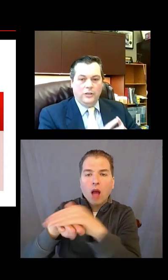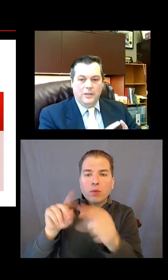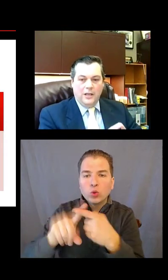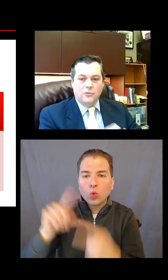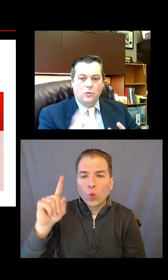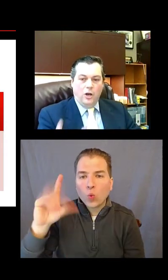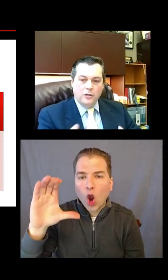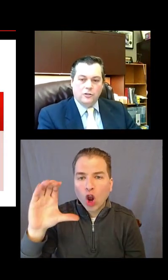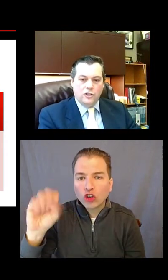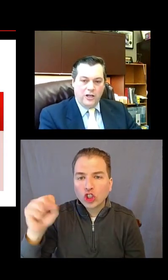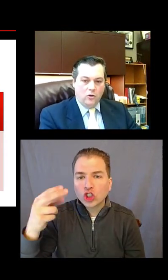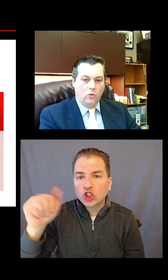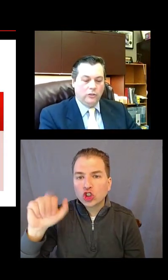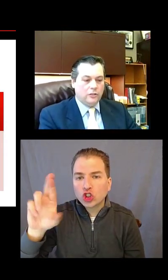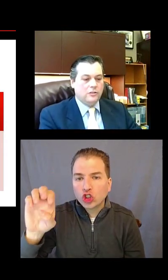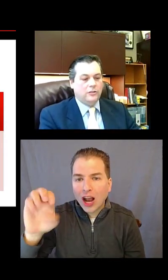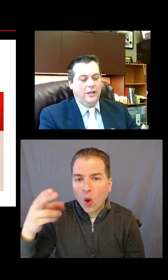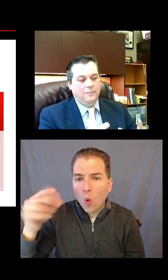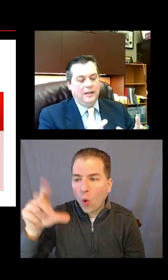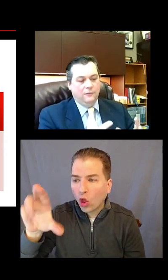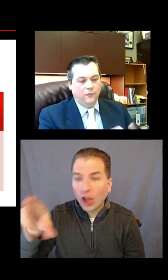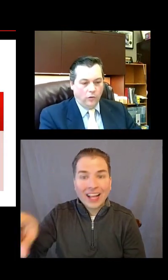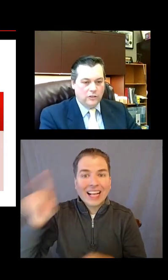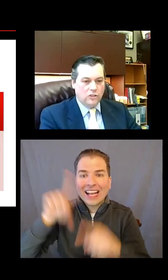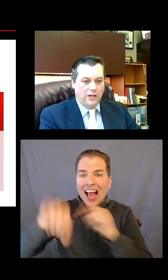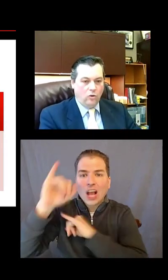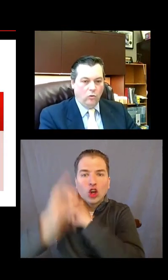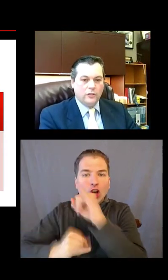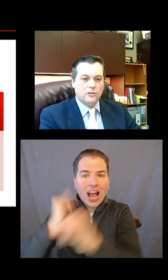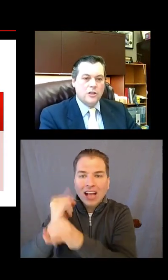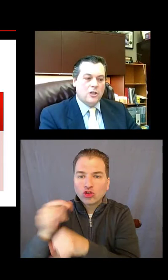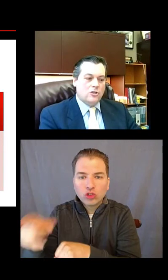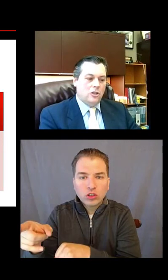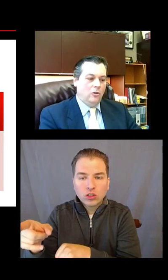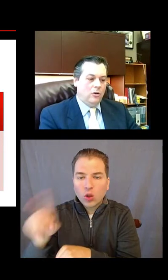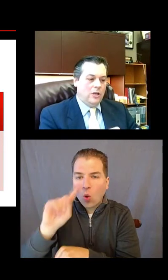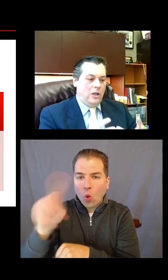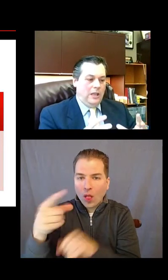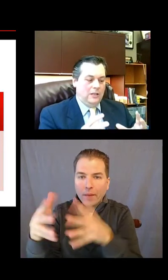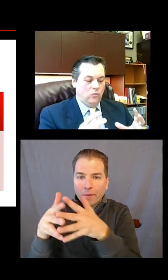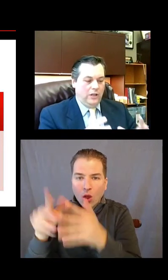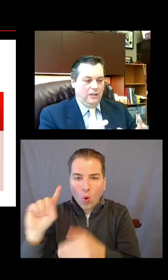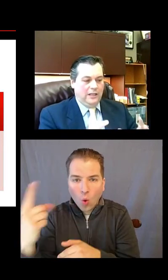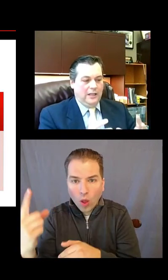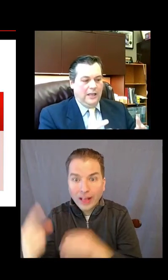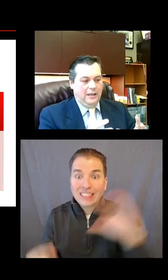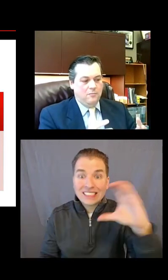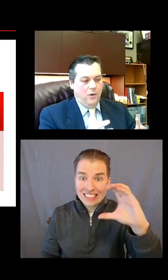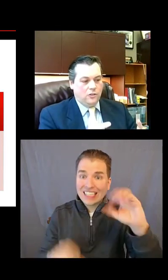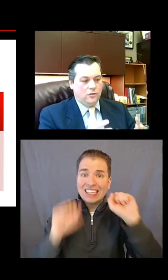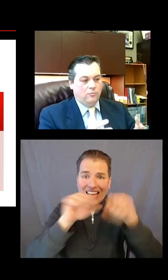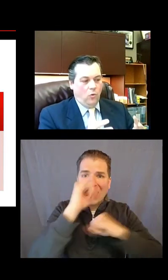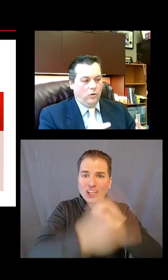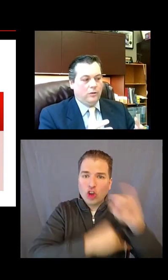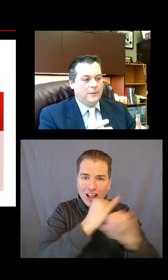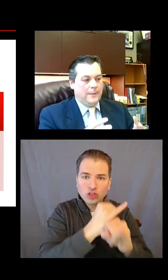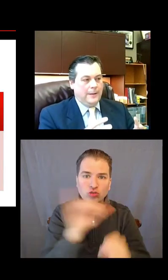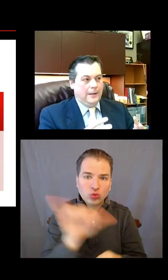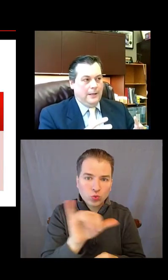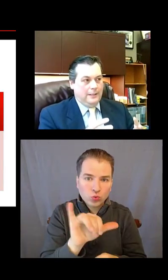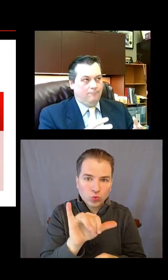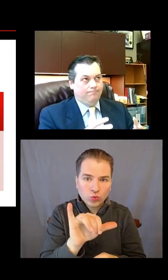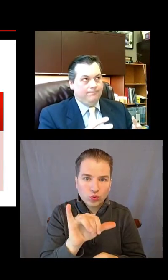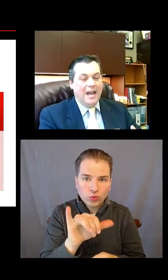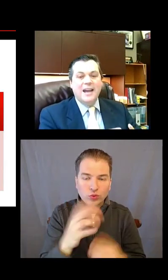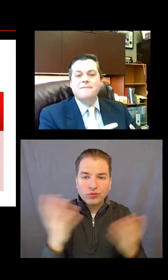There can only be up to 100 shareholders. There can't be any foreign shareholders. So it's really a much more